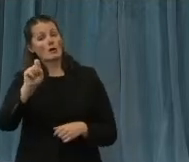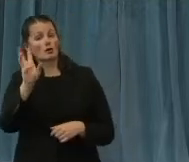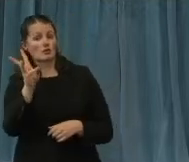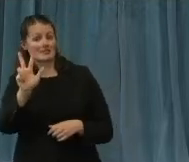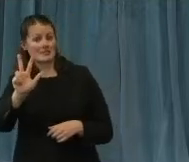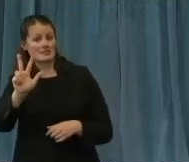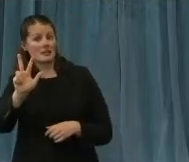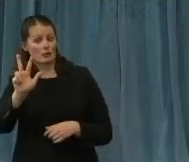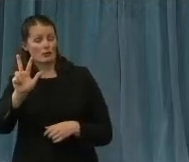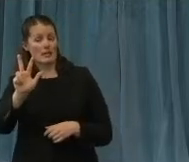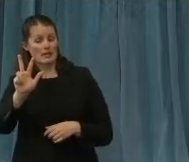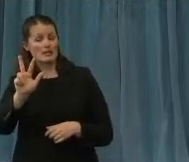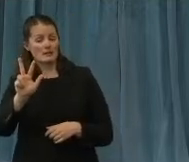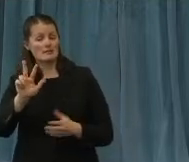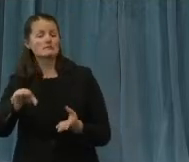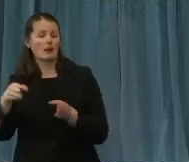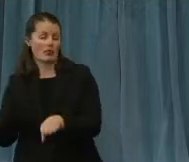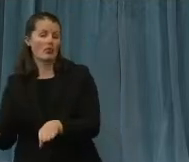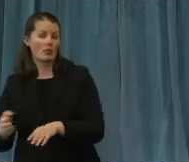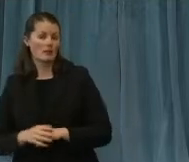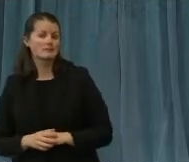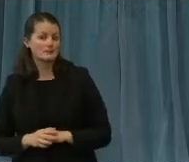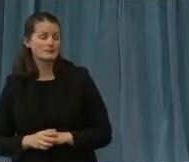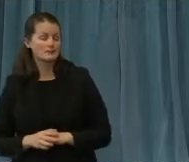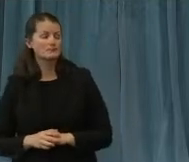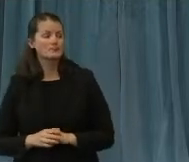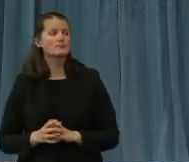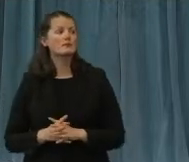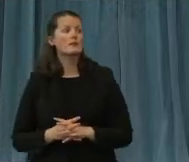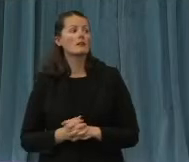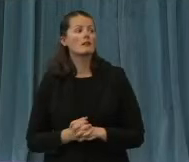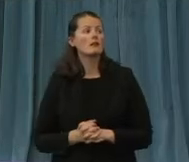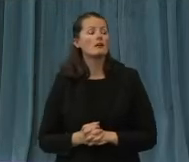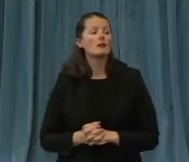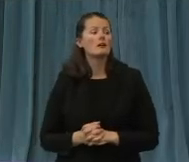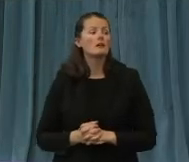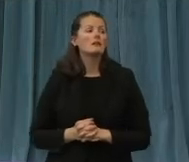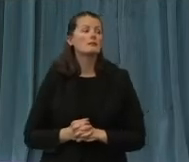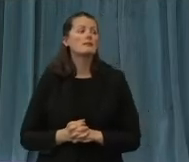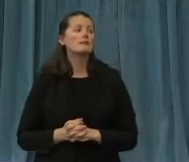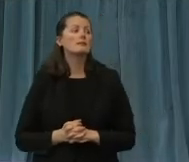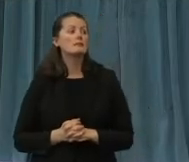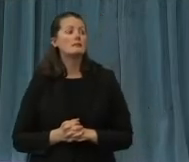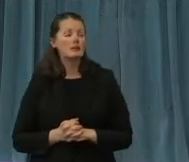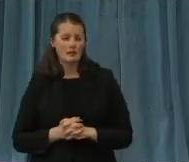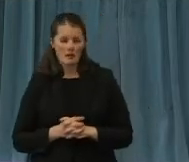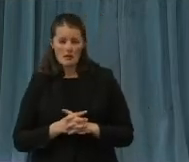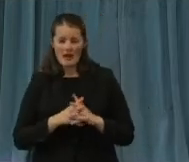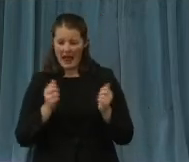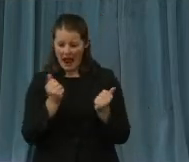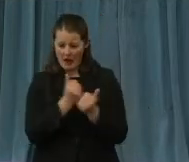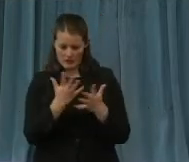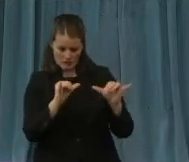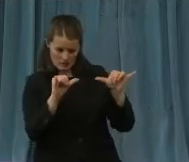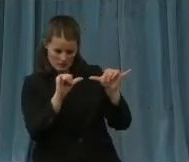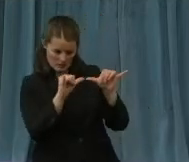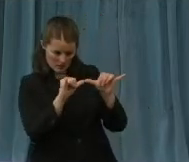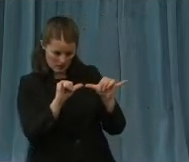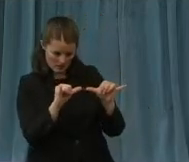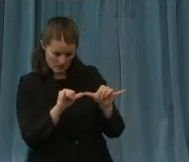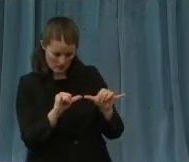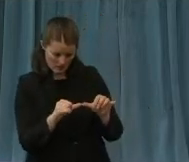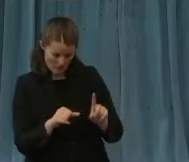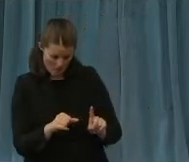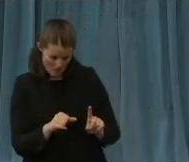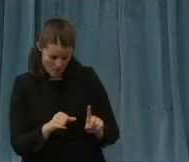up since they've been updated on this slide. All of the measures that we're monitoring do indicate that Nevada has started to reach a